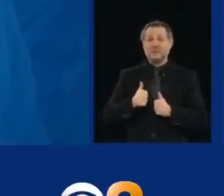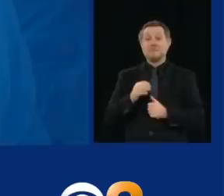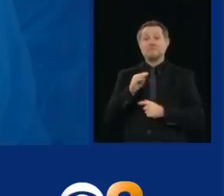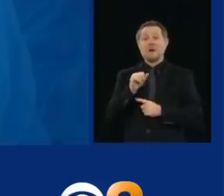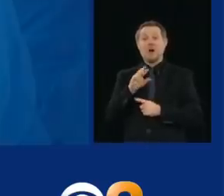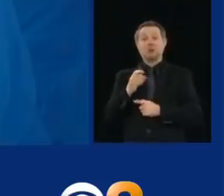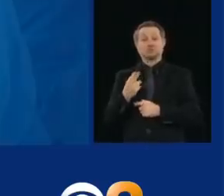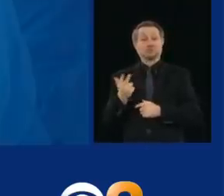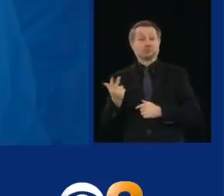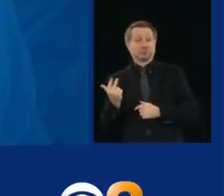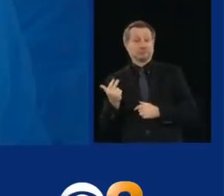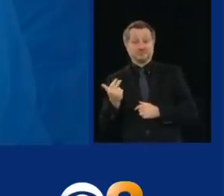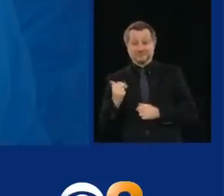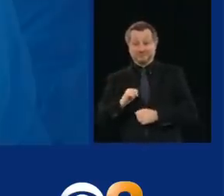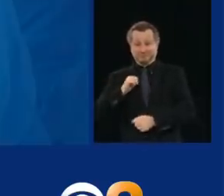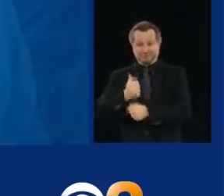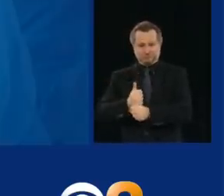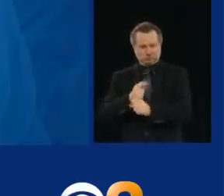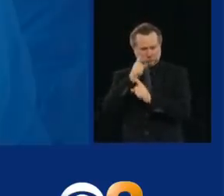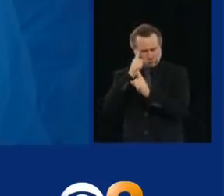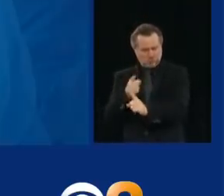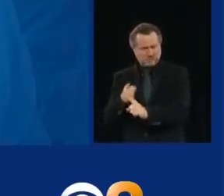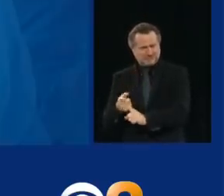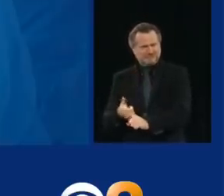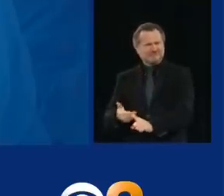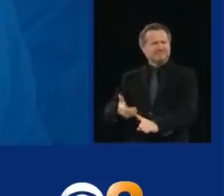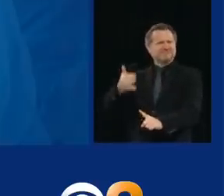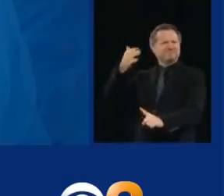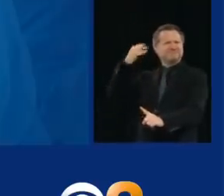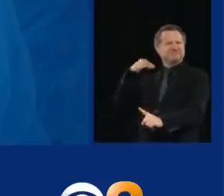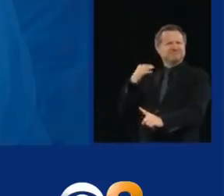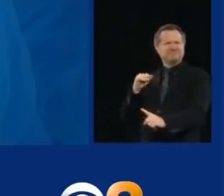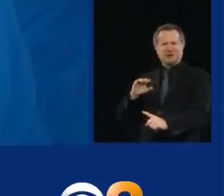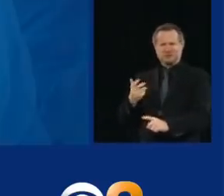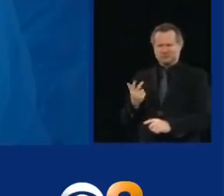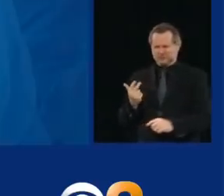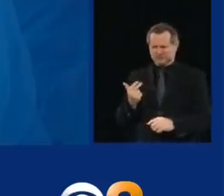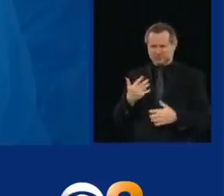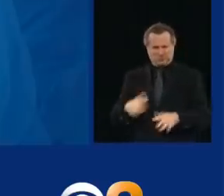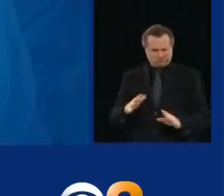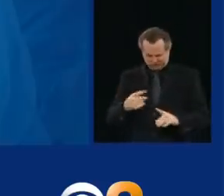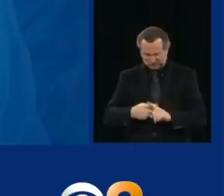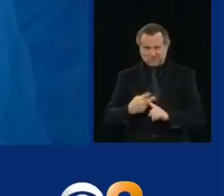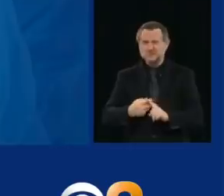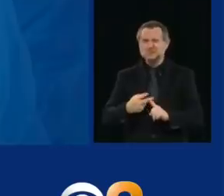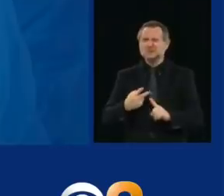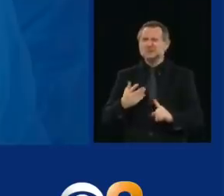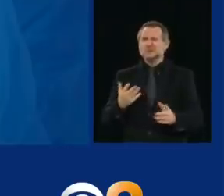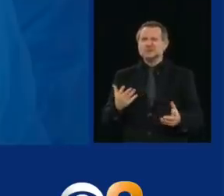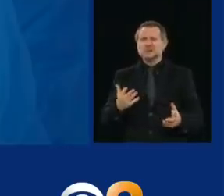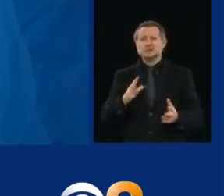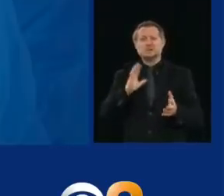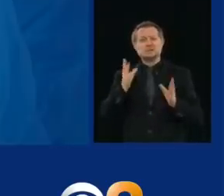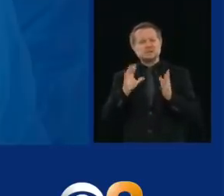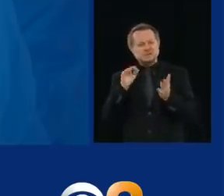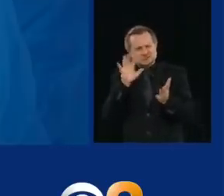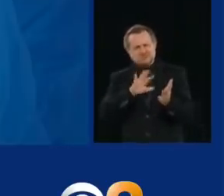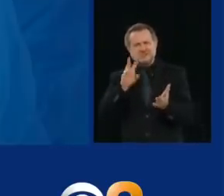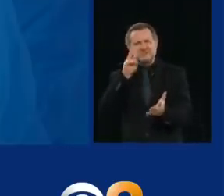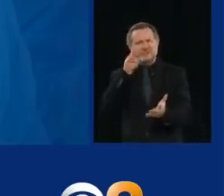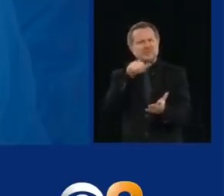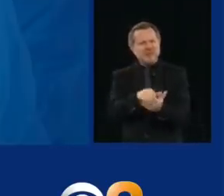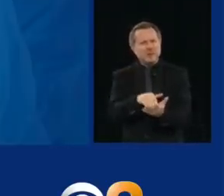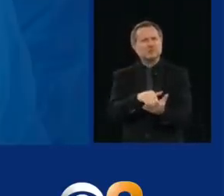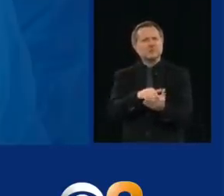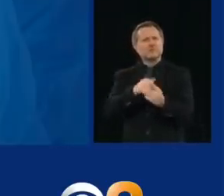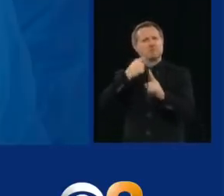like a lifetime ago, but it actually was just about a month, right, over a month. 6,000 tests a day we were going to try to